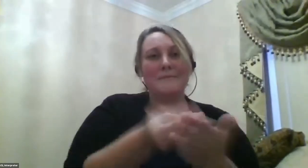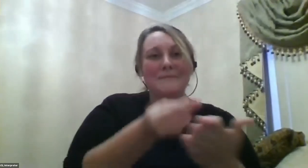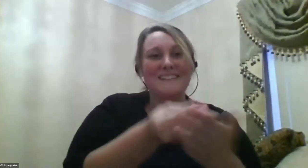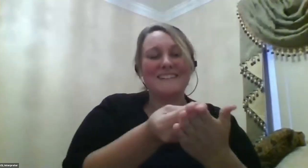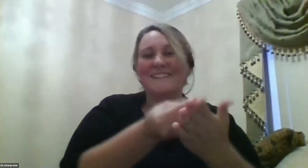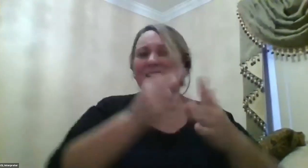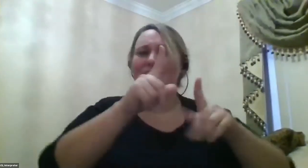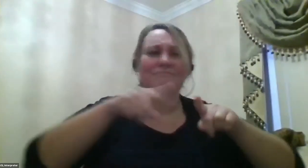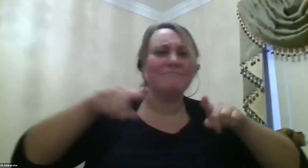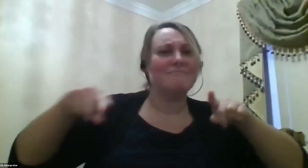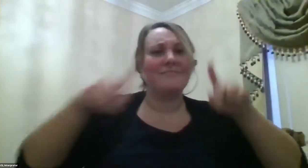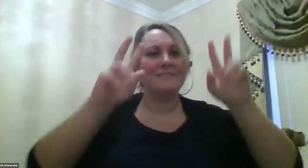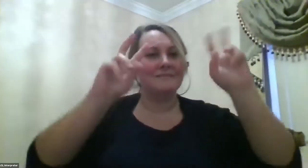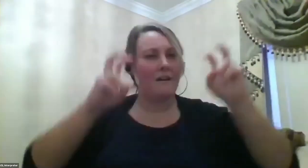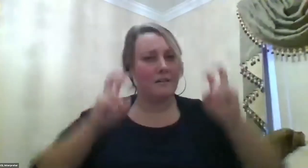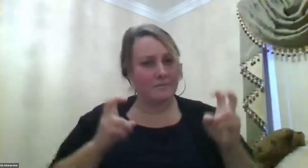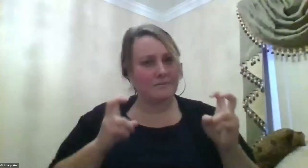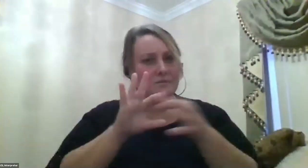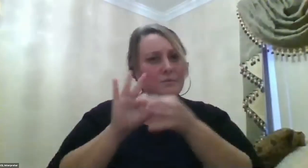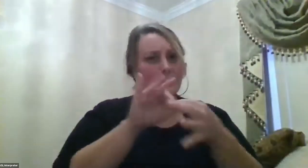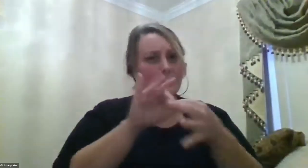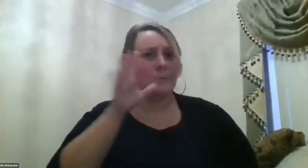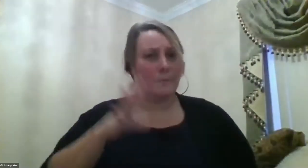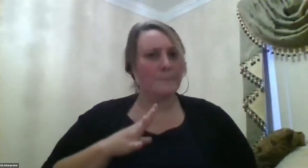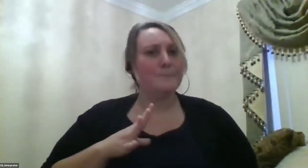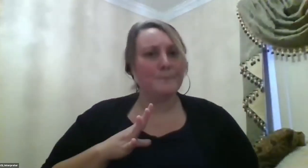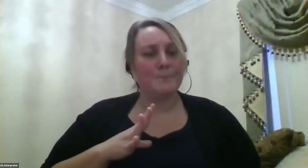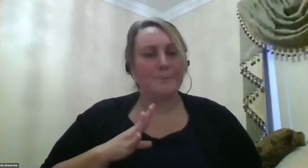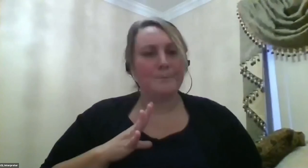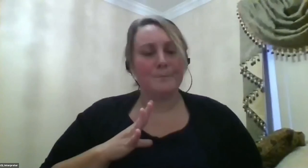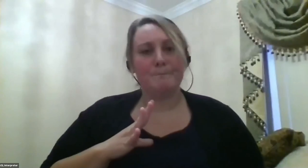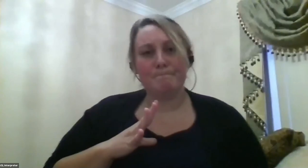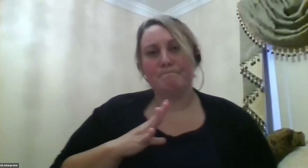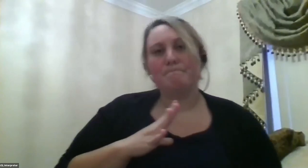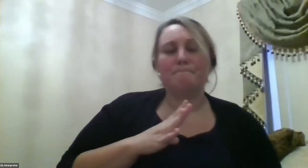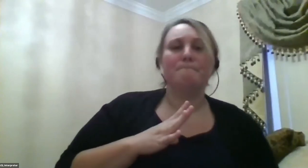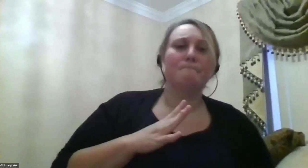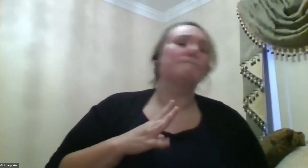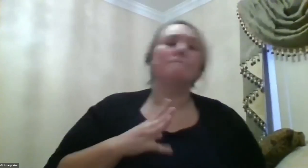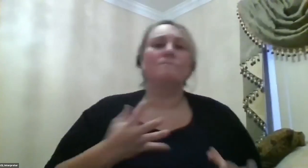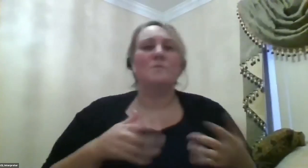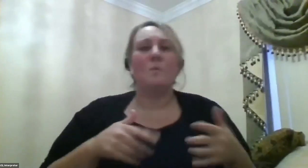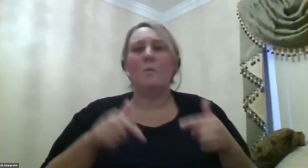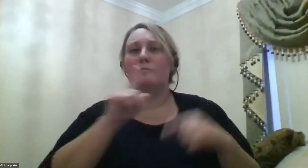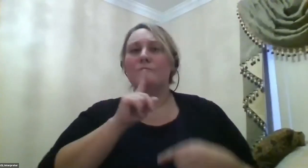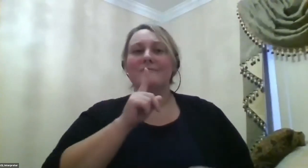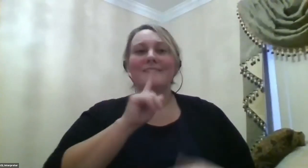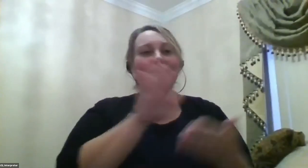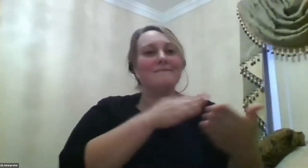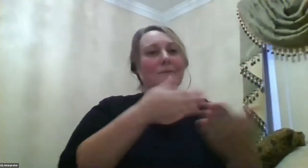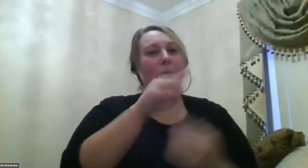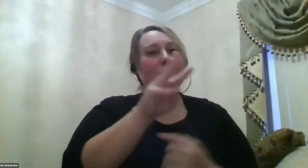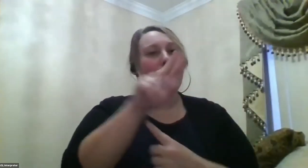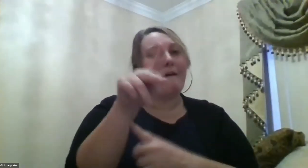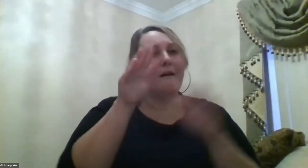different aspects of this, of this kind of desire and this life, this